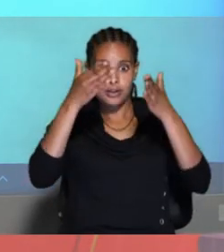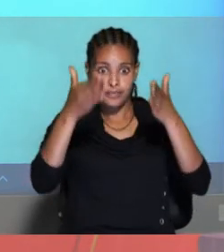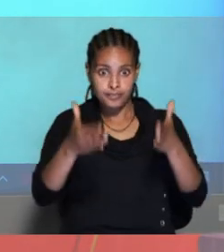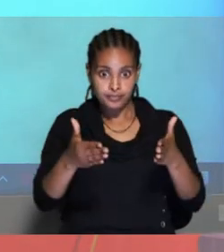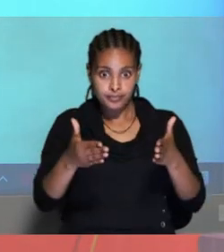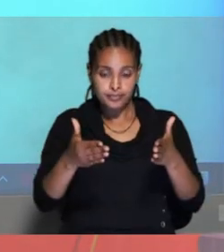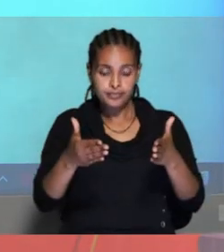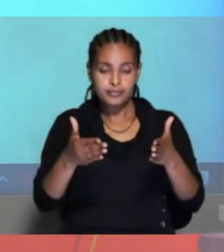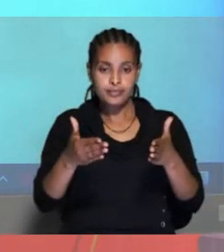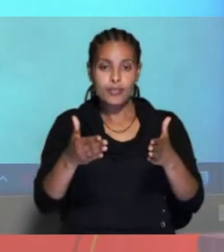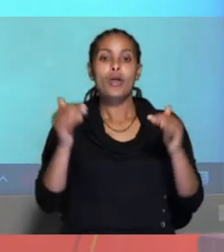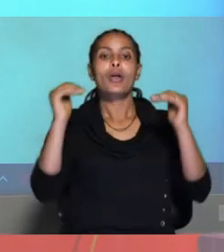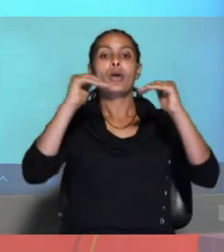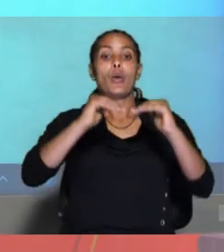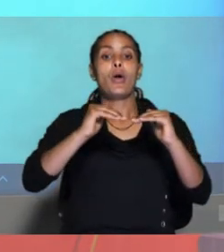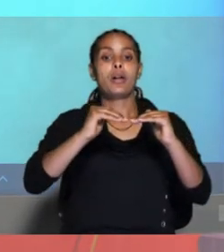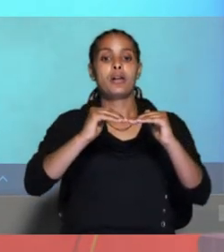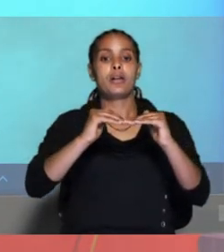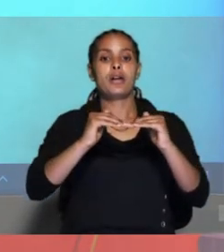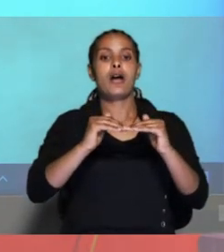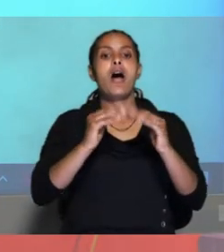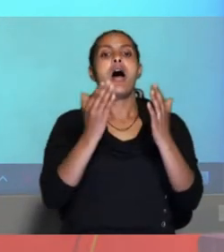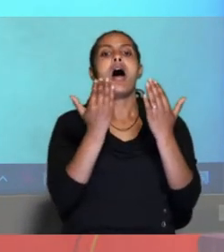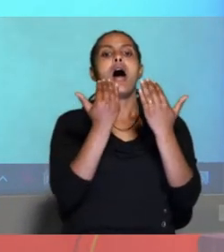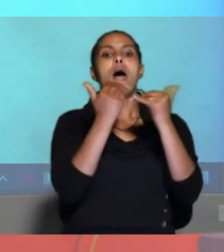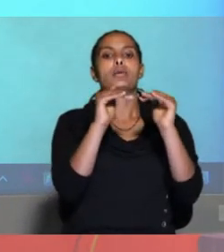percent ionization equal